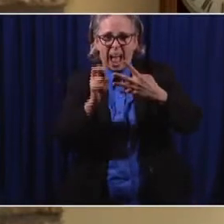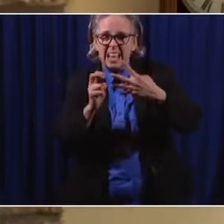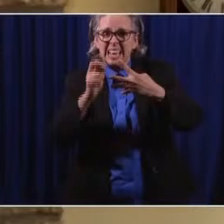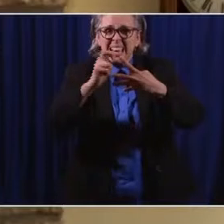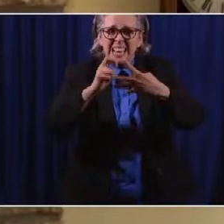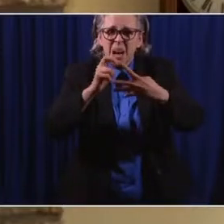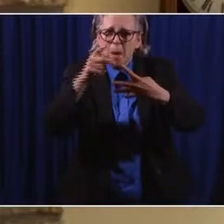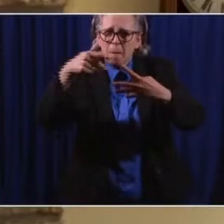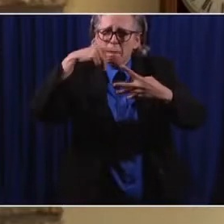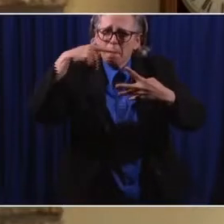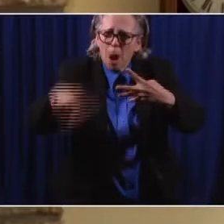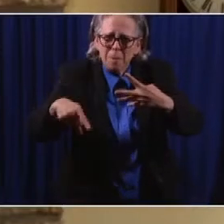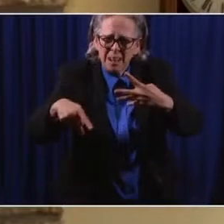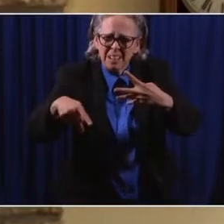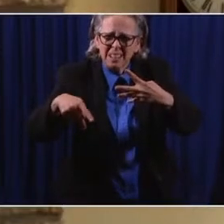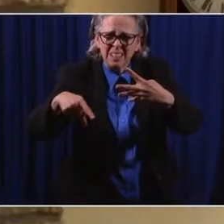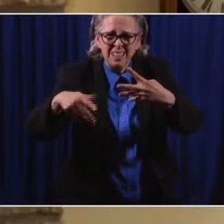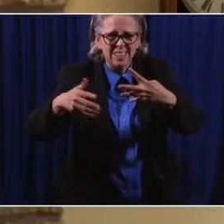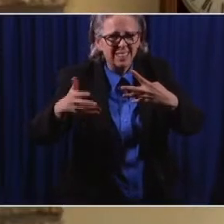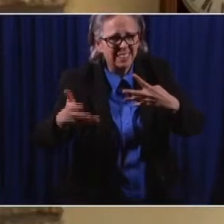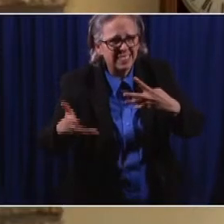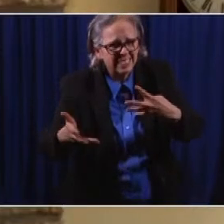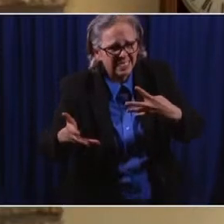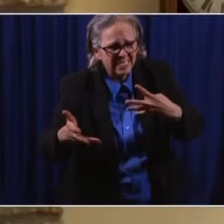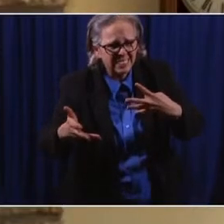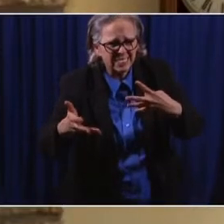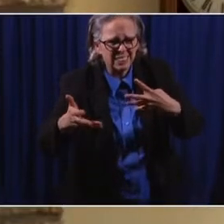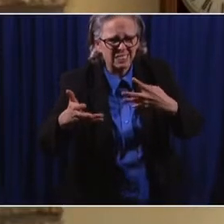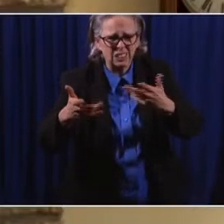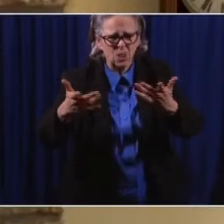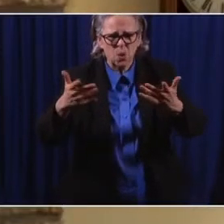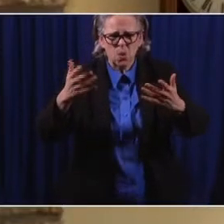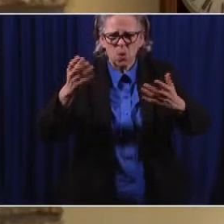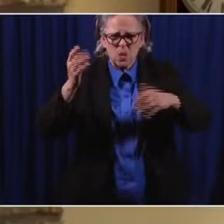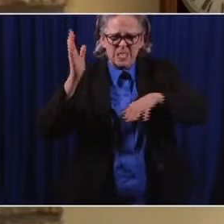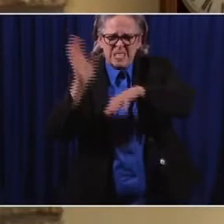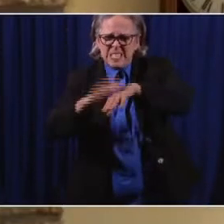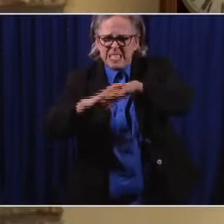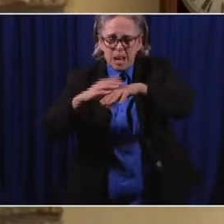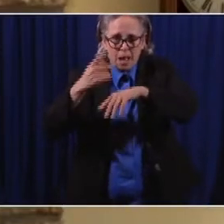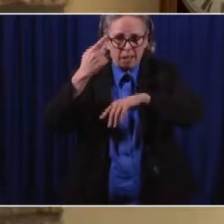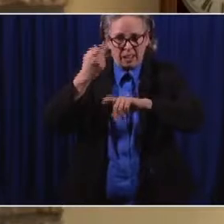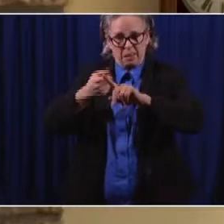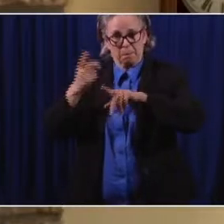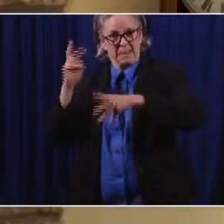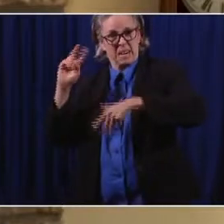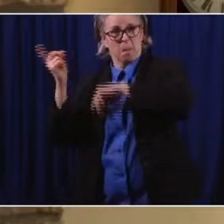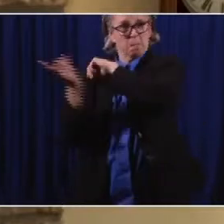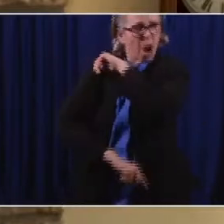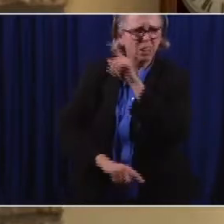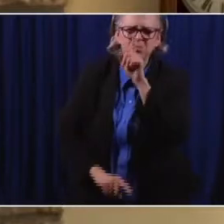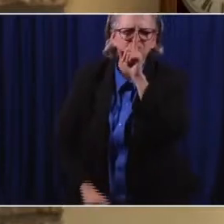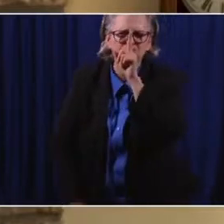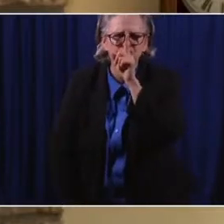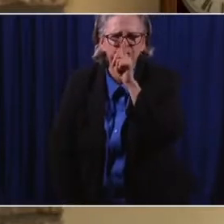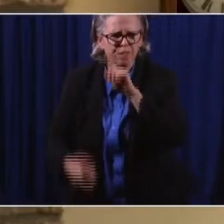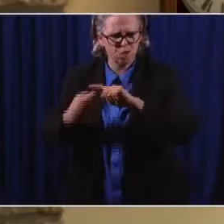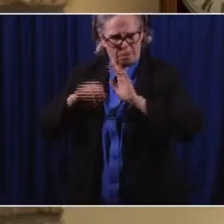has no consequences or sanctions from the state of Ohio. And that's the same way with being red.